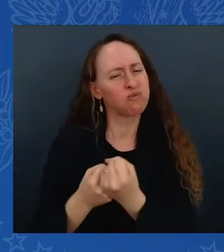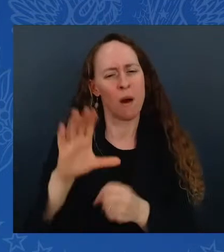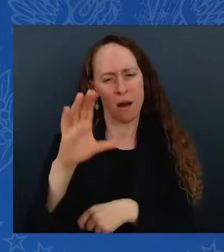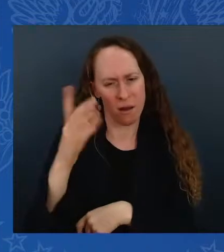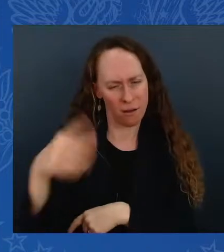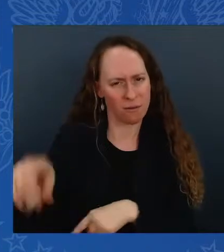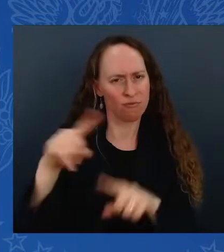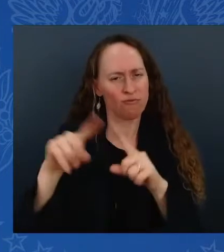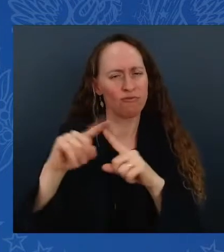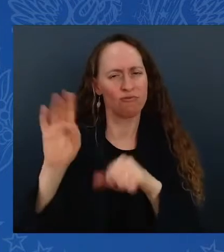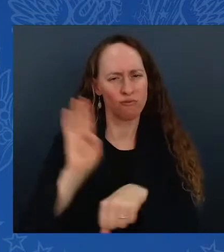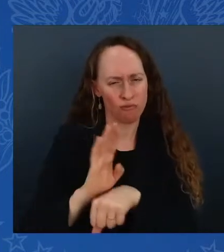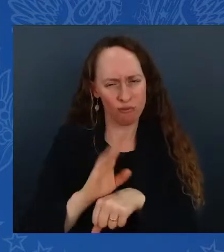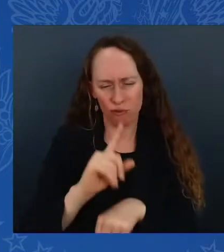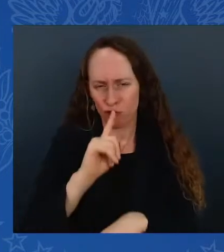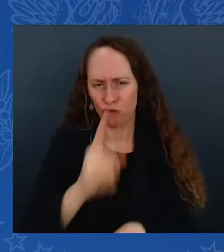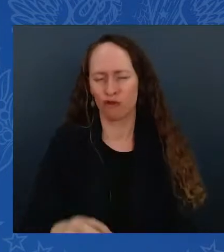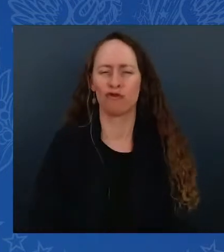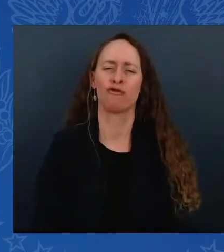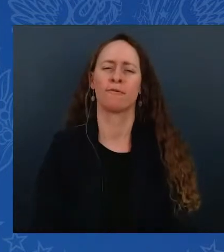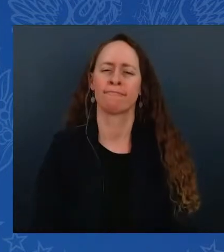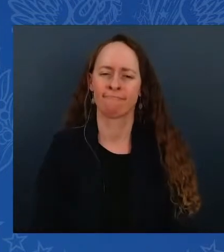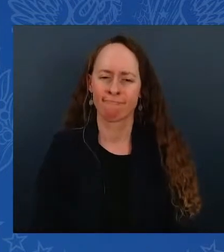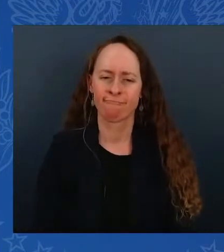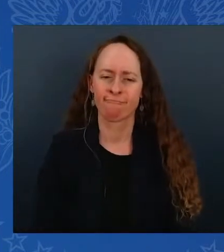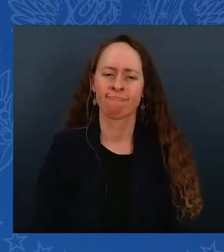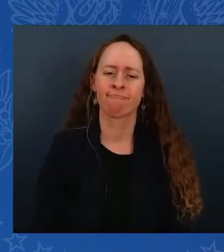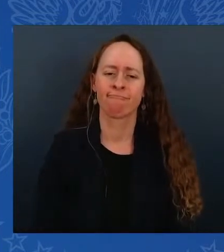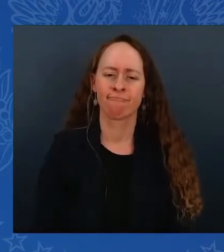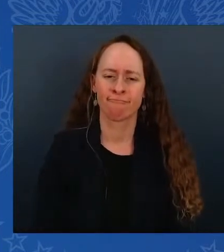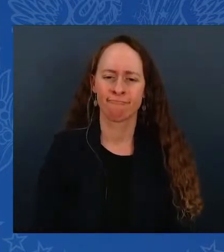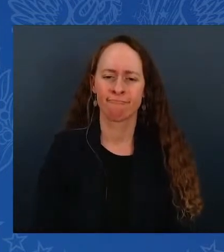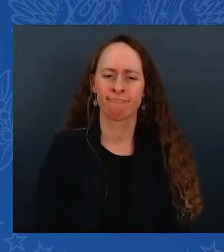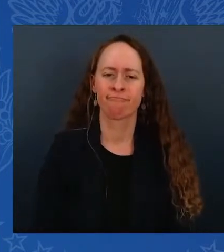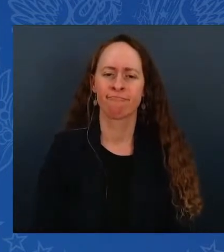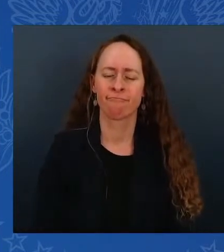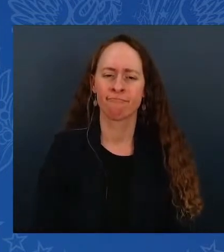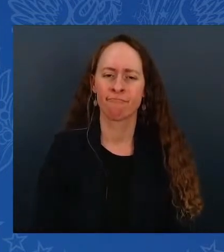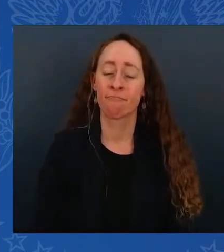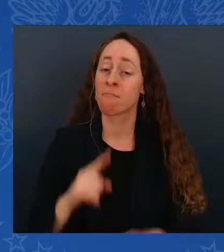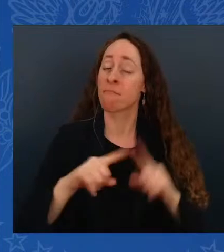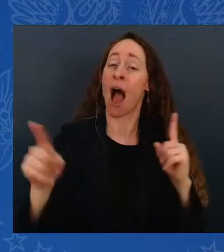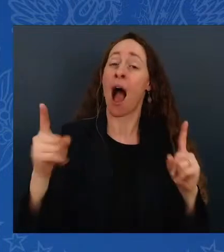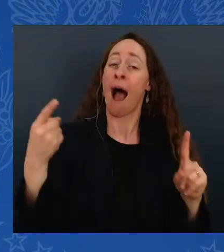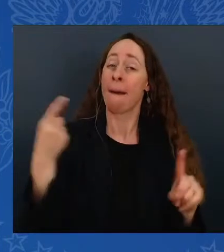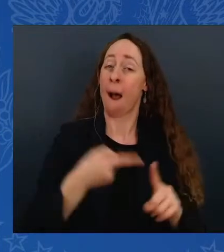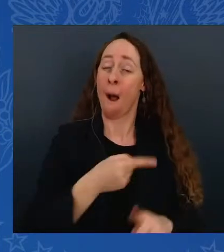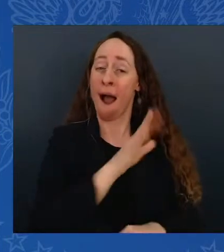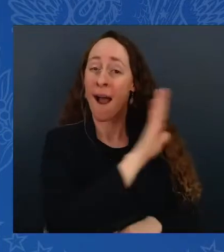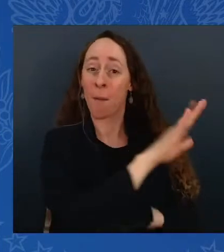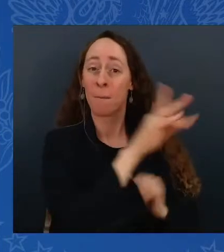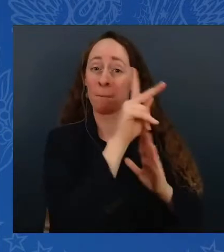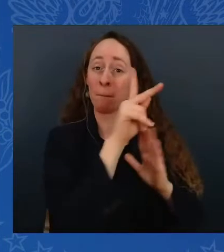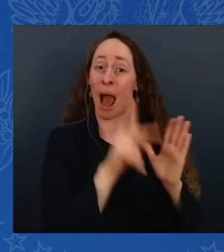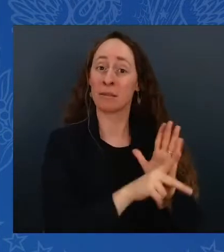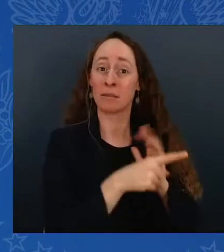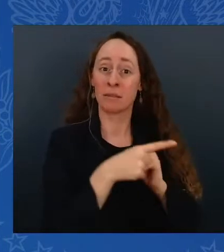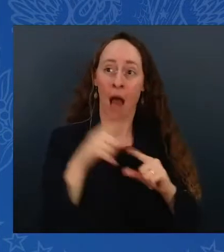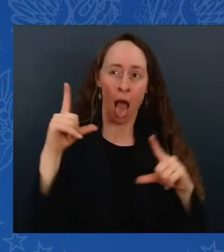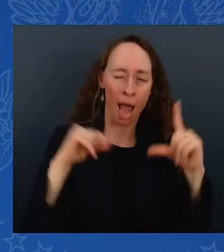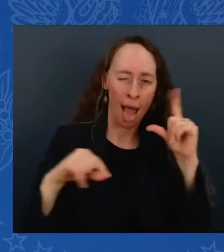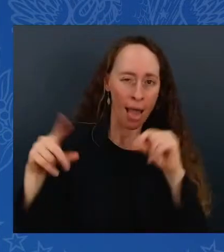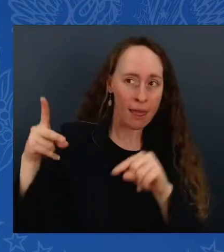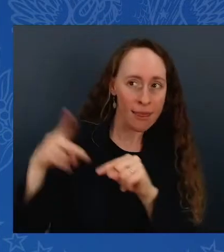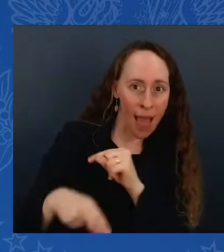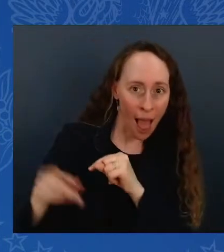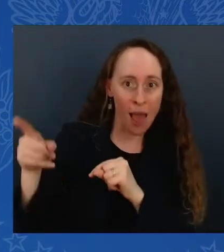Delaware. But what do his policies do? Increase the federal deficit significantly, more than any